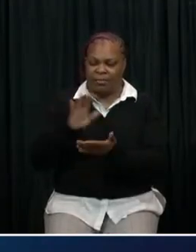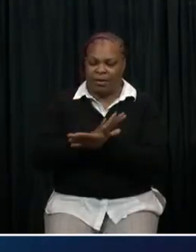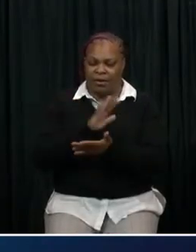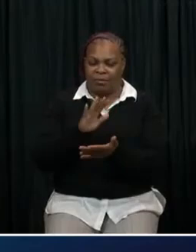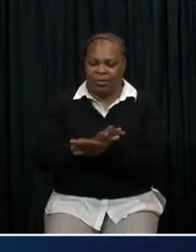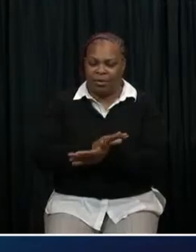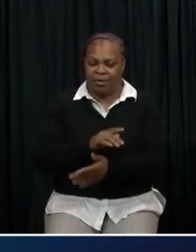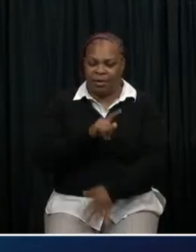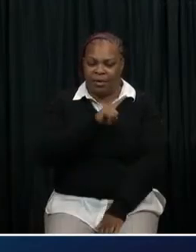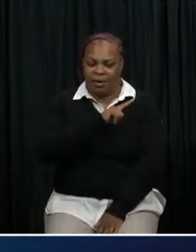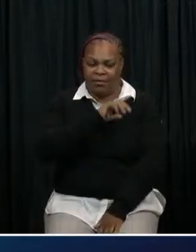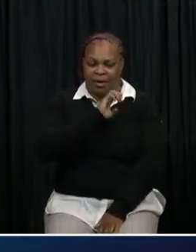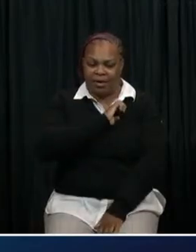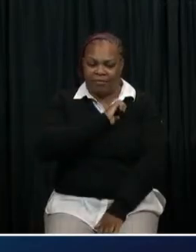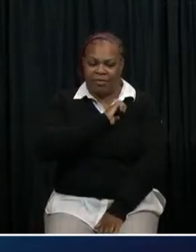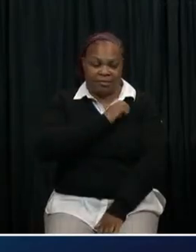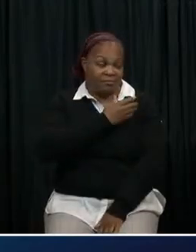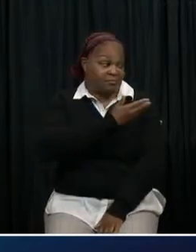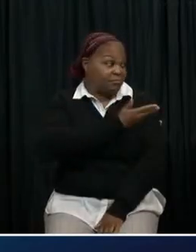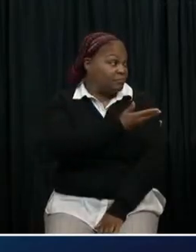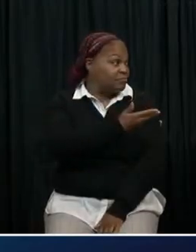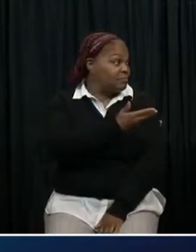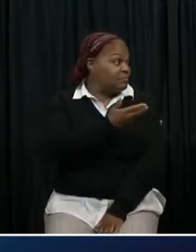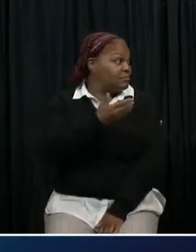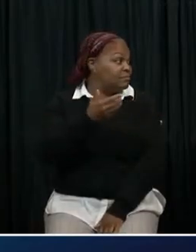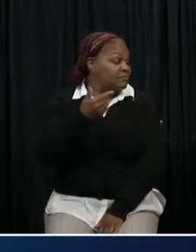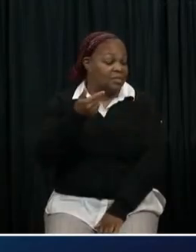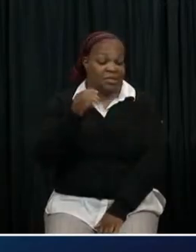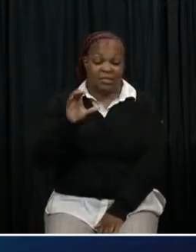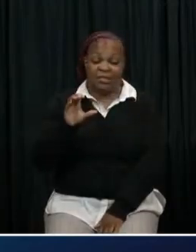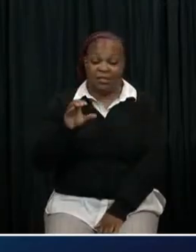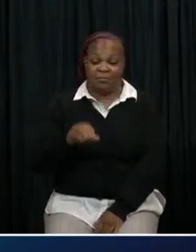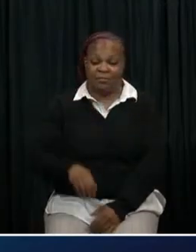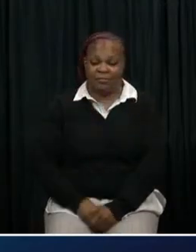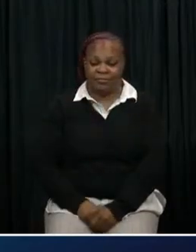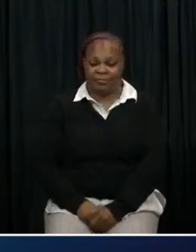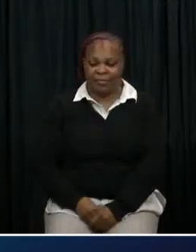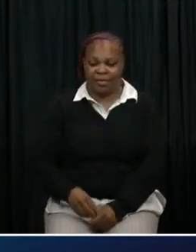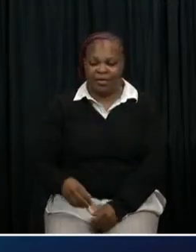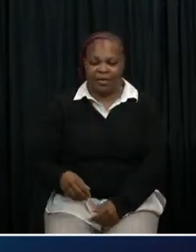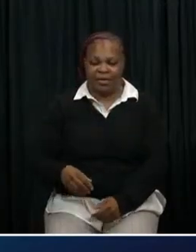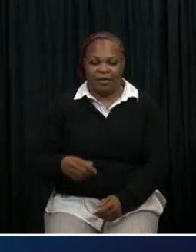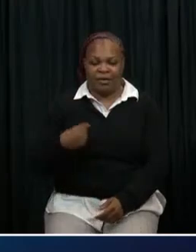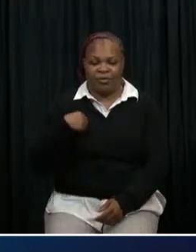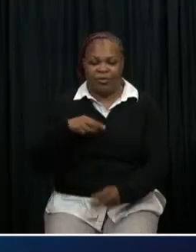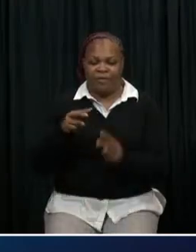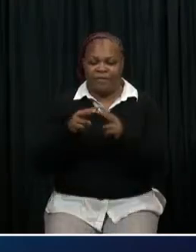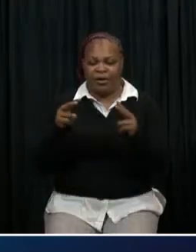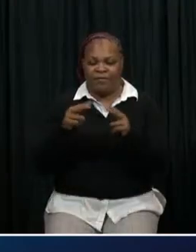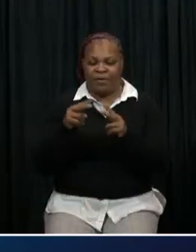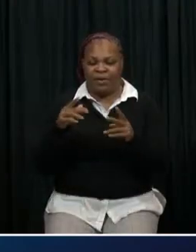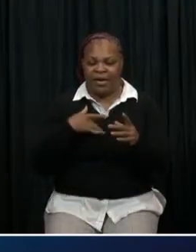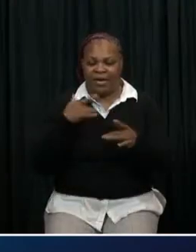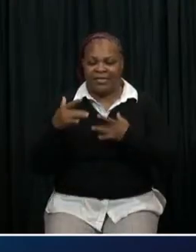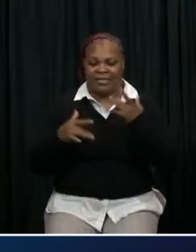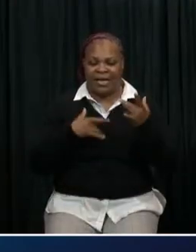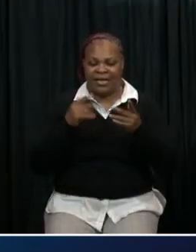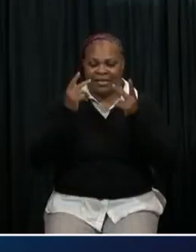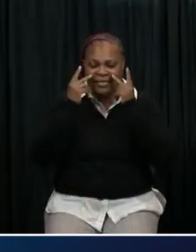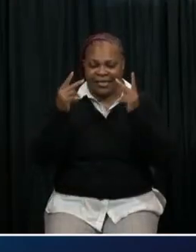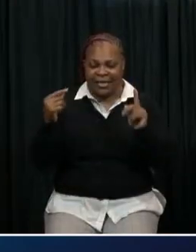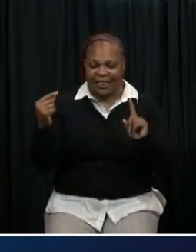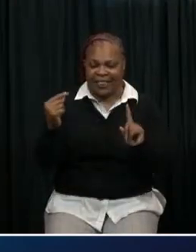Pastor Larry Evans from the General Conference. We are very excited about seeing this